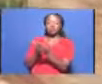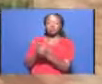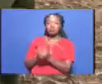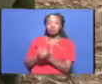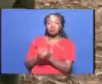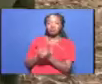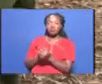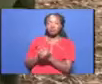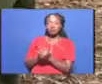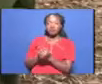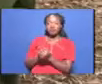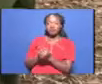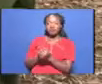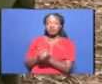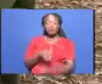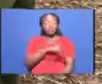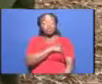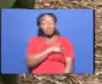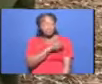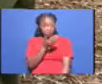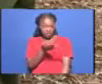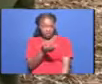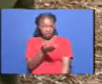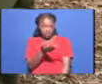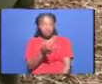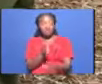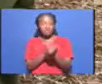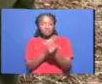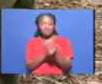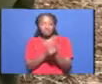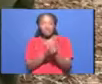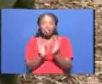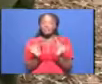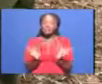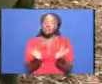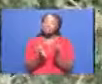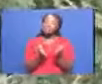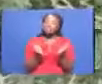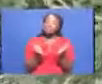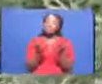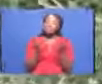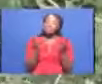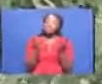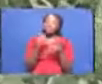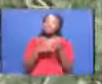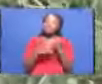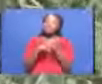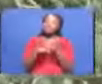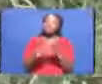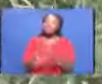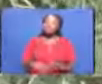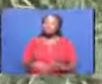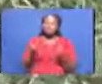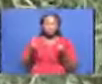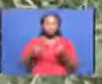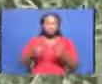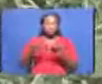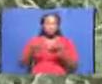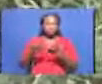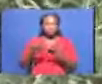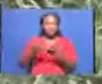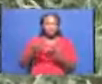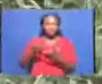led by Area Chief Martha Wilfred, on a sensitization exercise as they uproot the invasive Mathenge